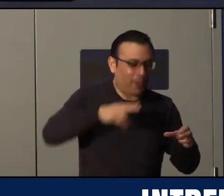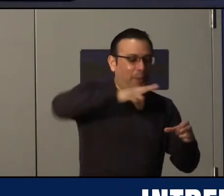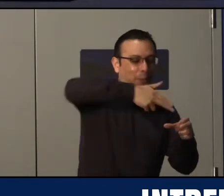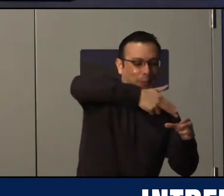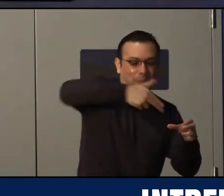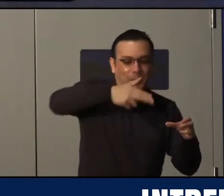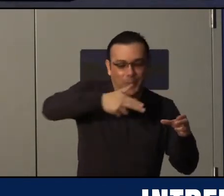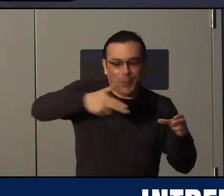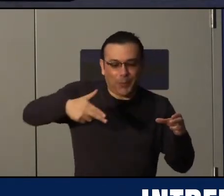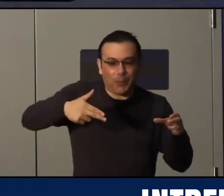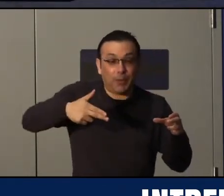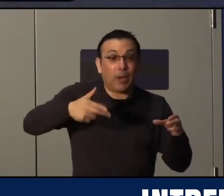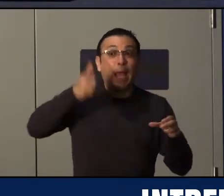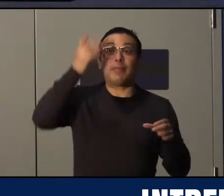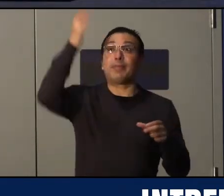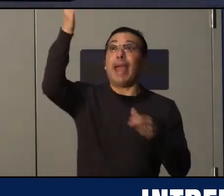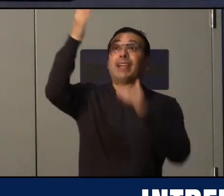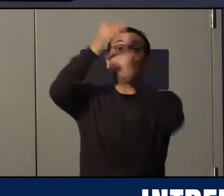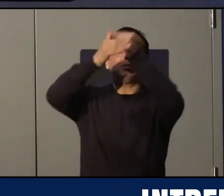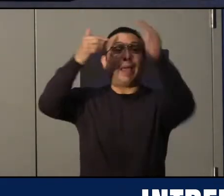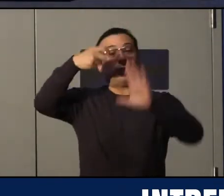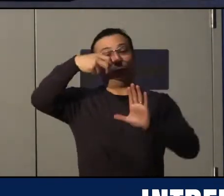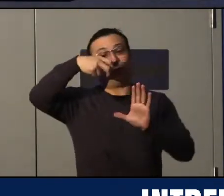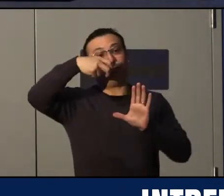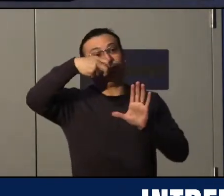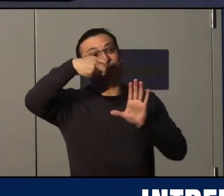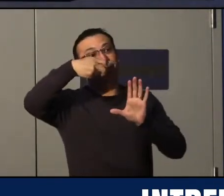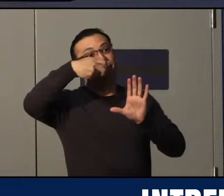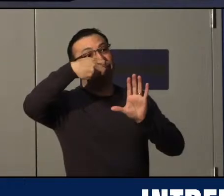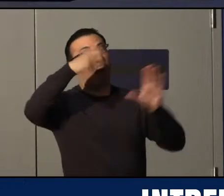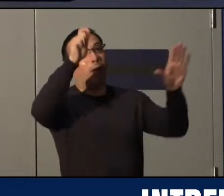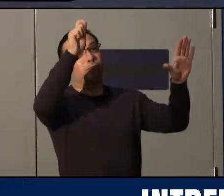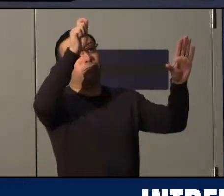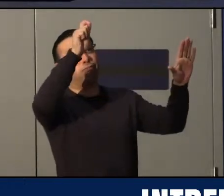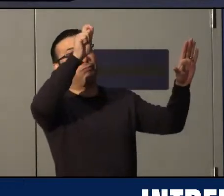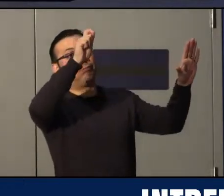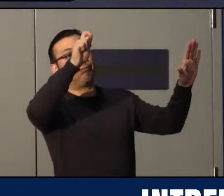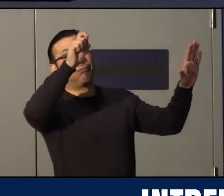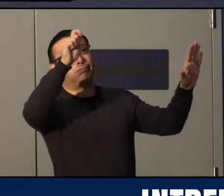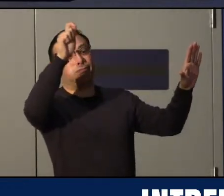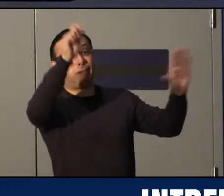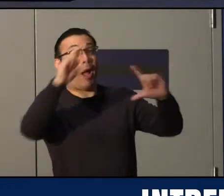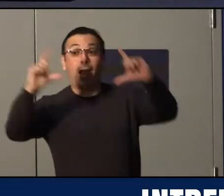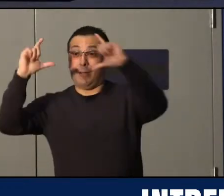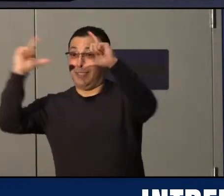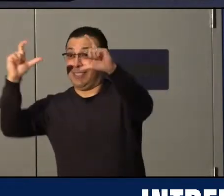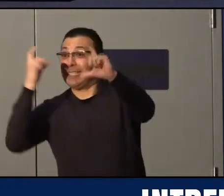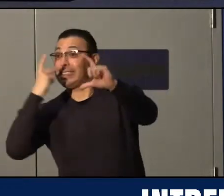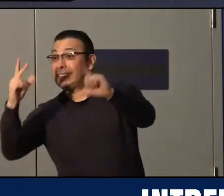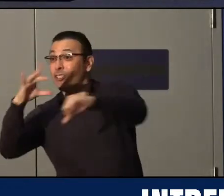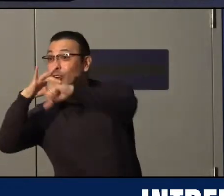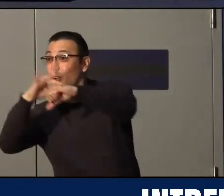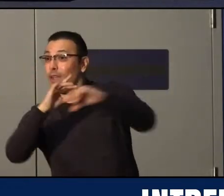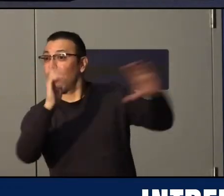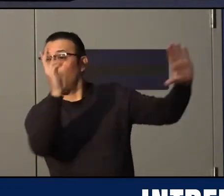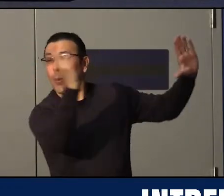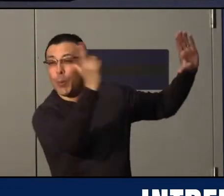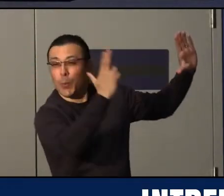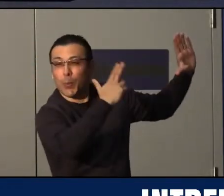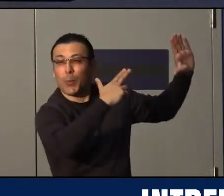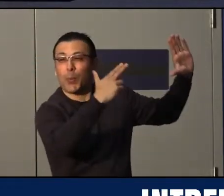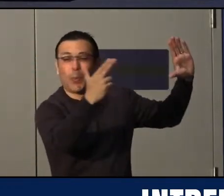in space, to share the experience of what that view out the window was like through what I would call a